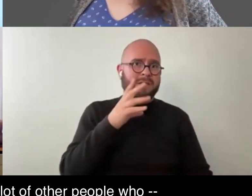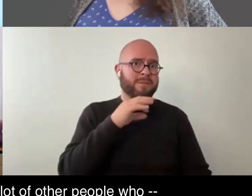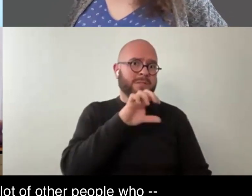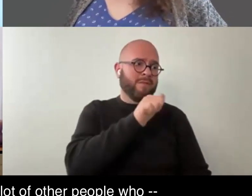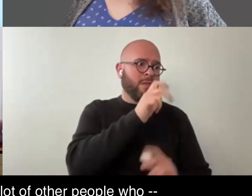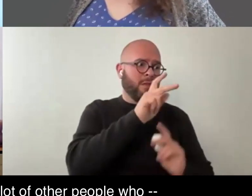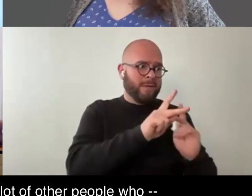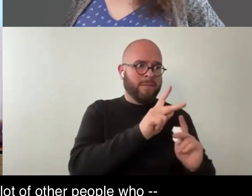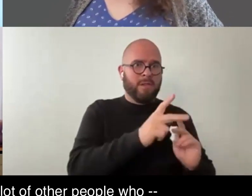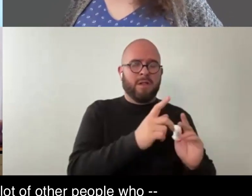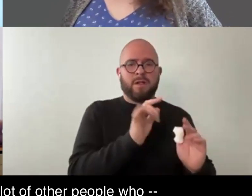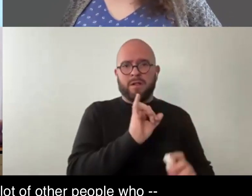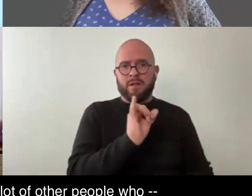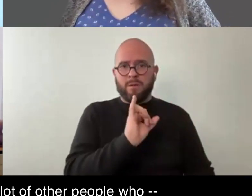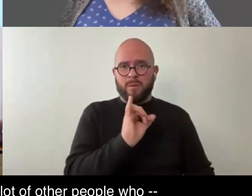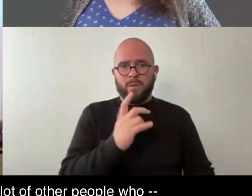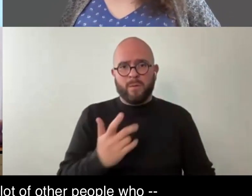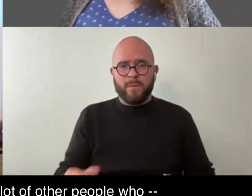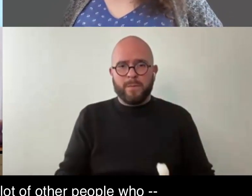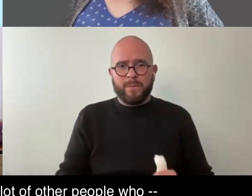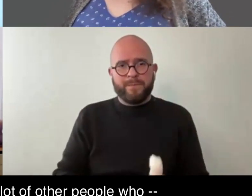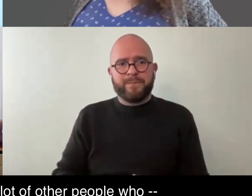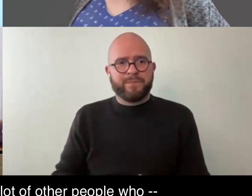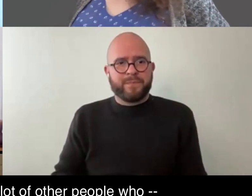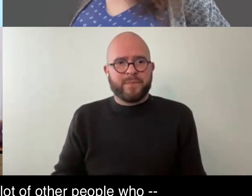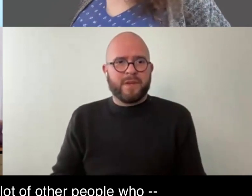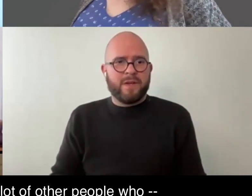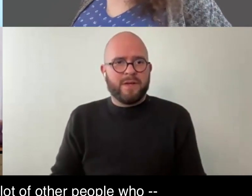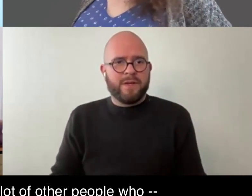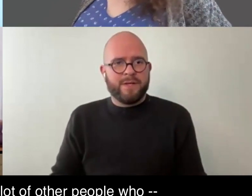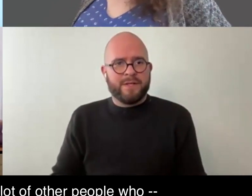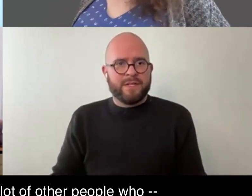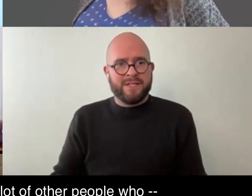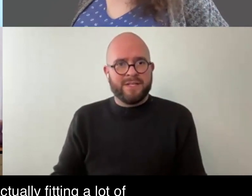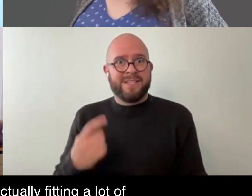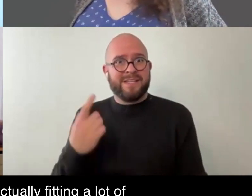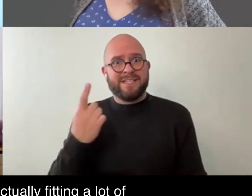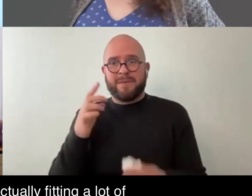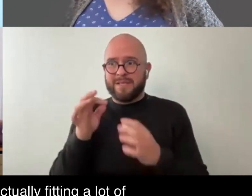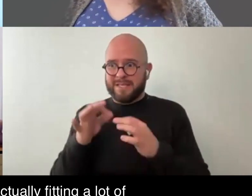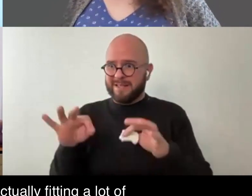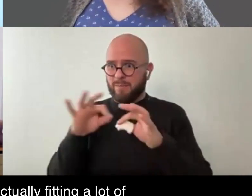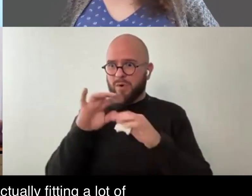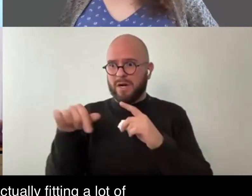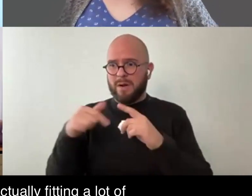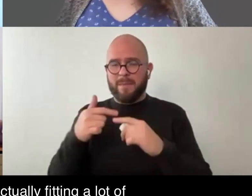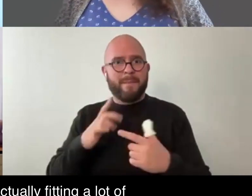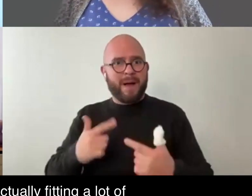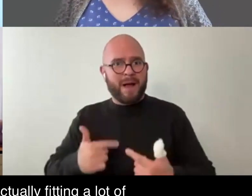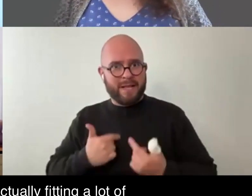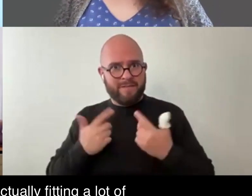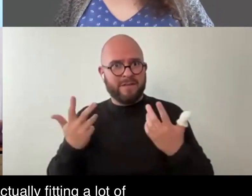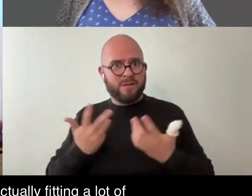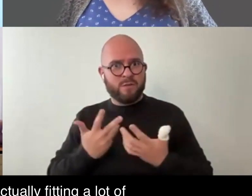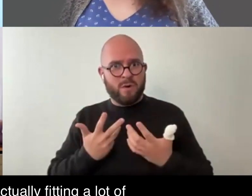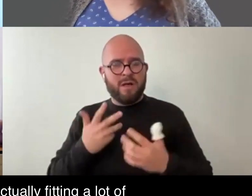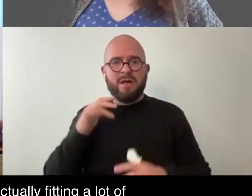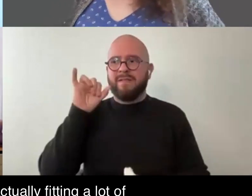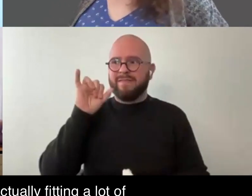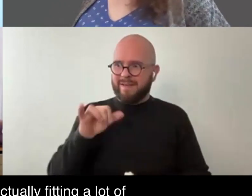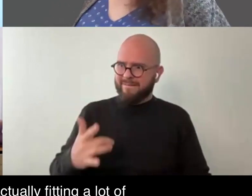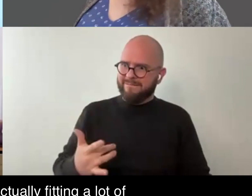who, like, one thing that's essential about my life is that feeling of not